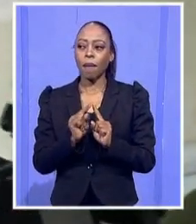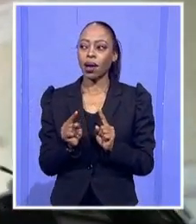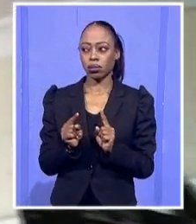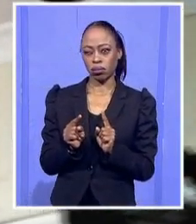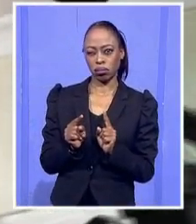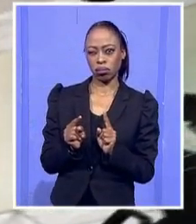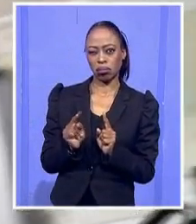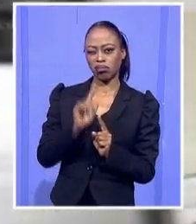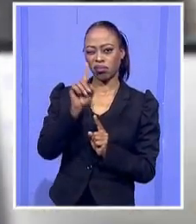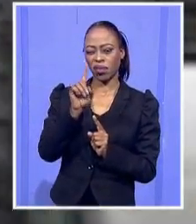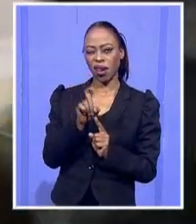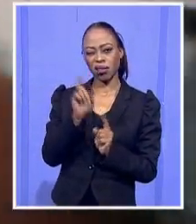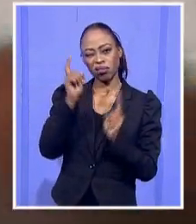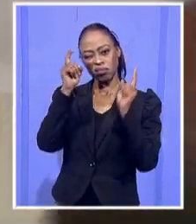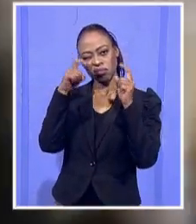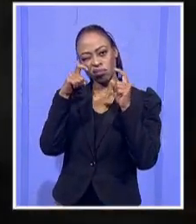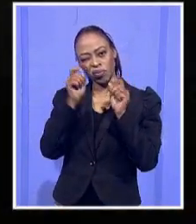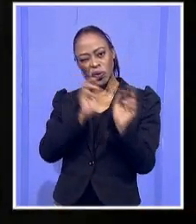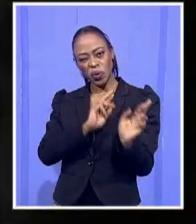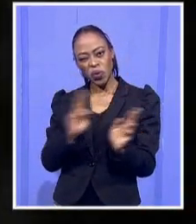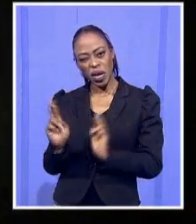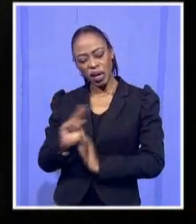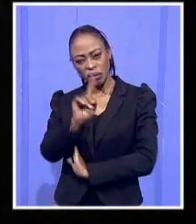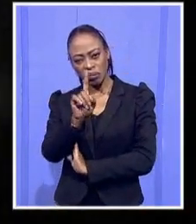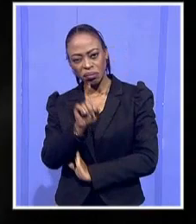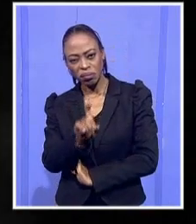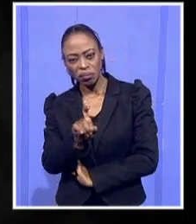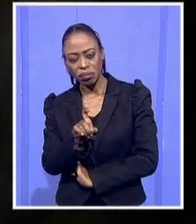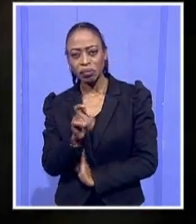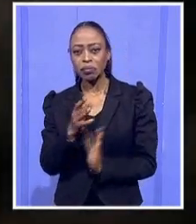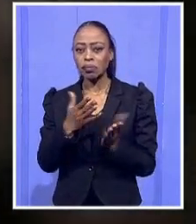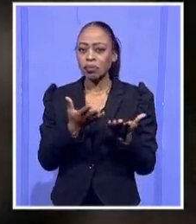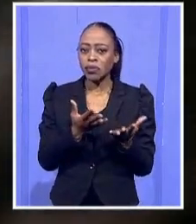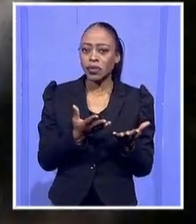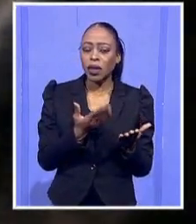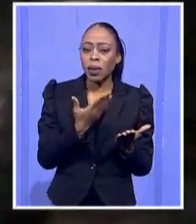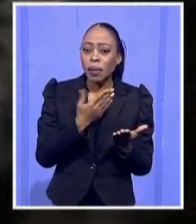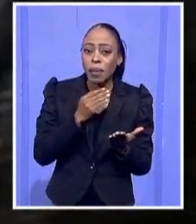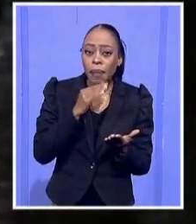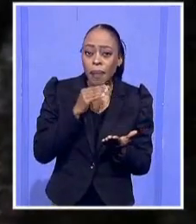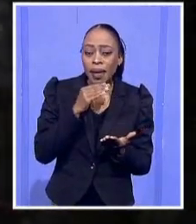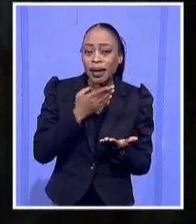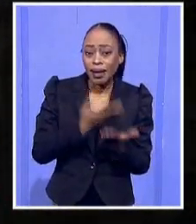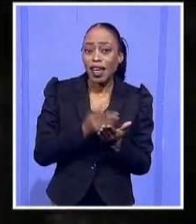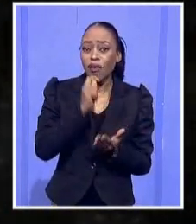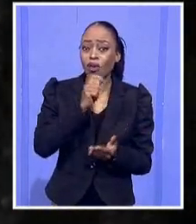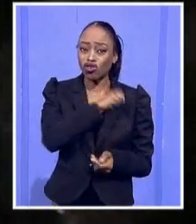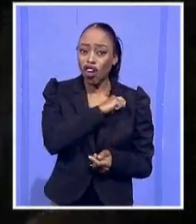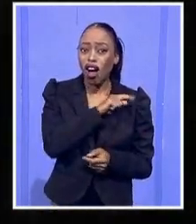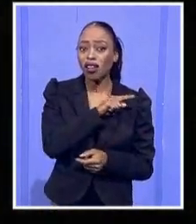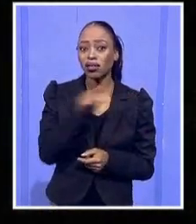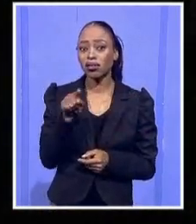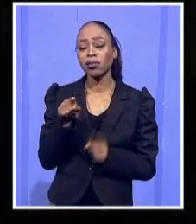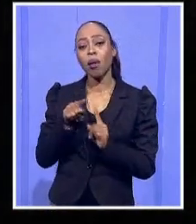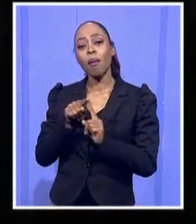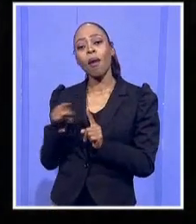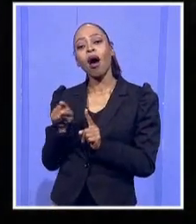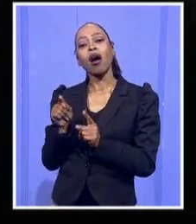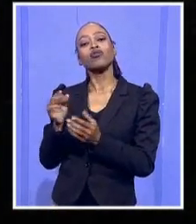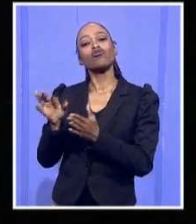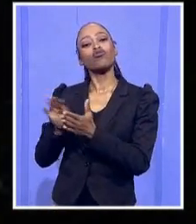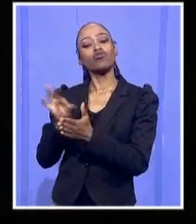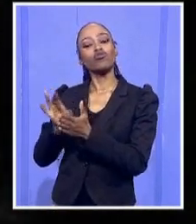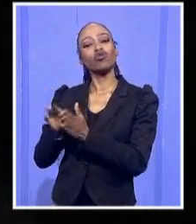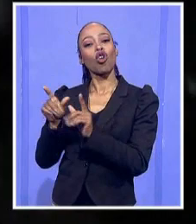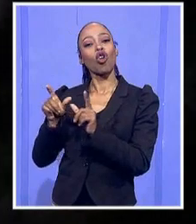of the Electoral Commission. It raises questions on the credibility of the process. But the Electoral Commission is putting up a brave face, saying these are